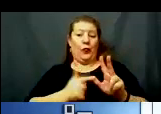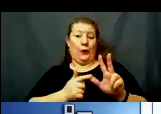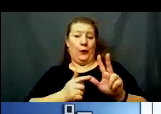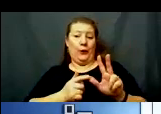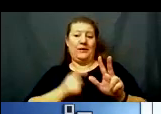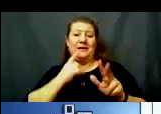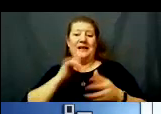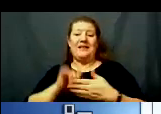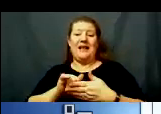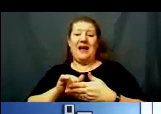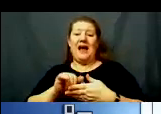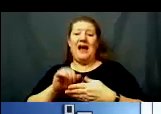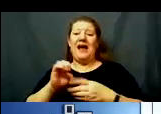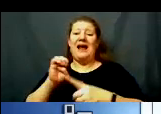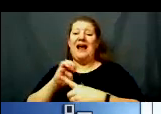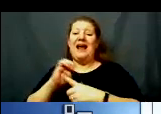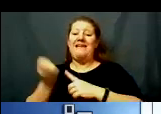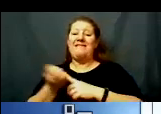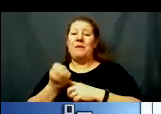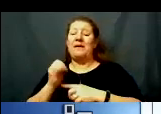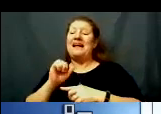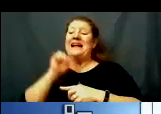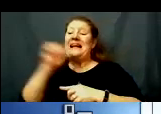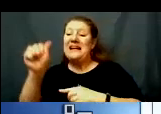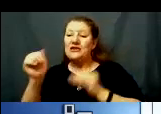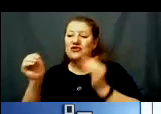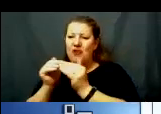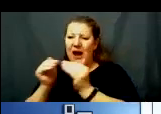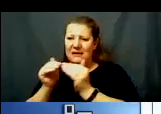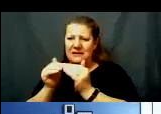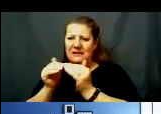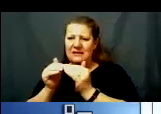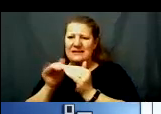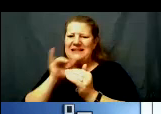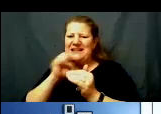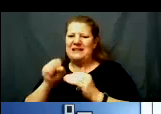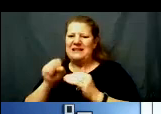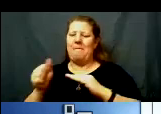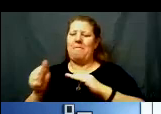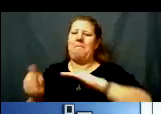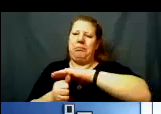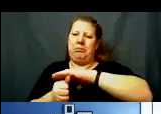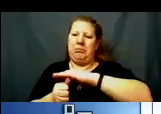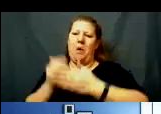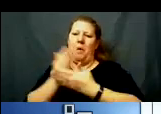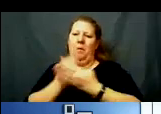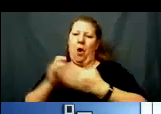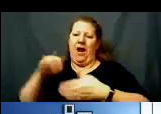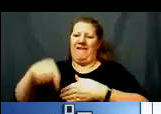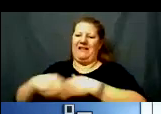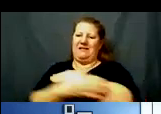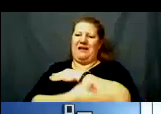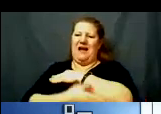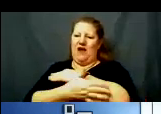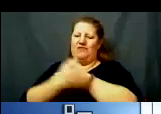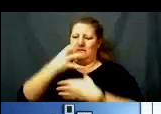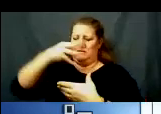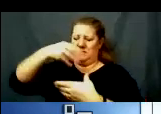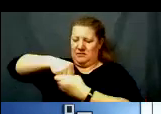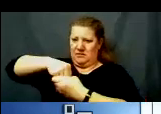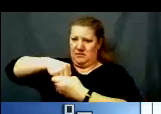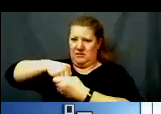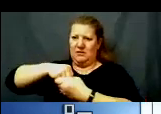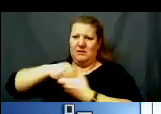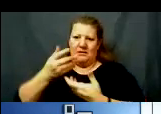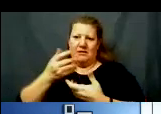environmental injustice, of course, is a part of this nation's core, right? If settler colonialism is sort of the original